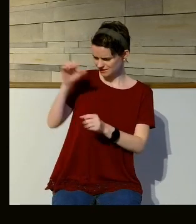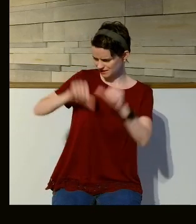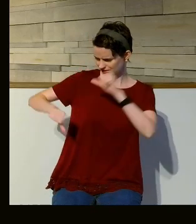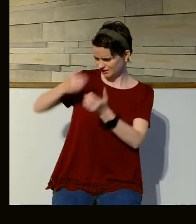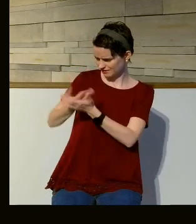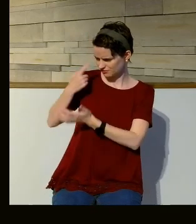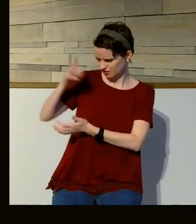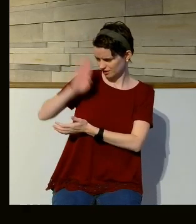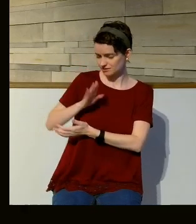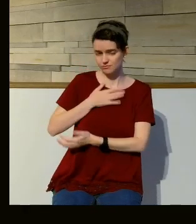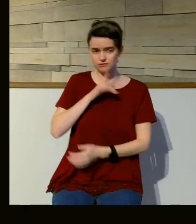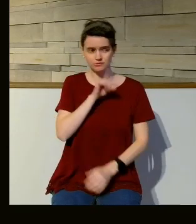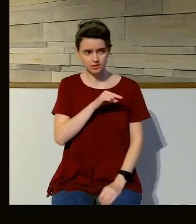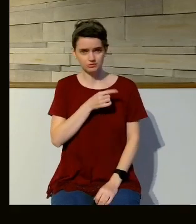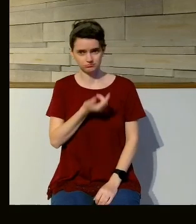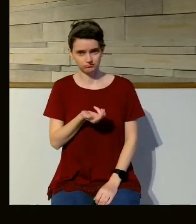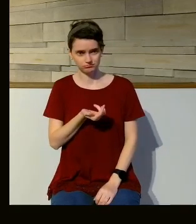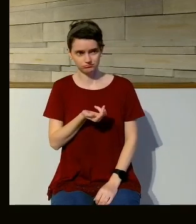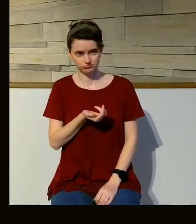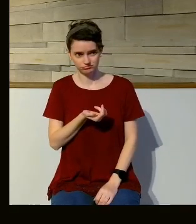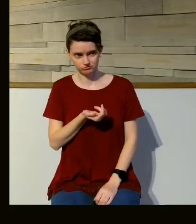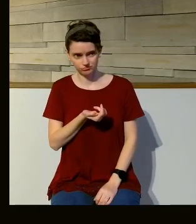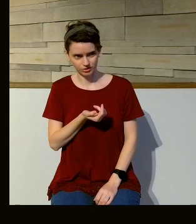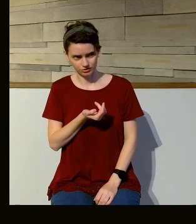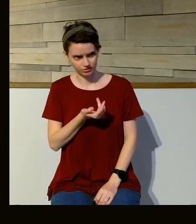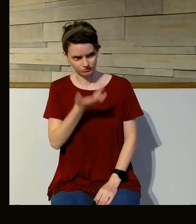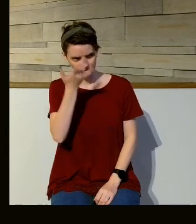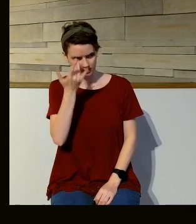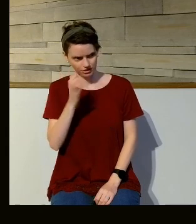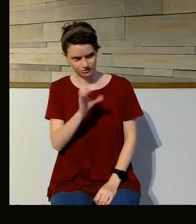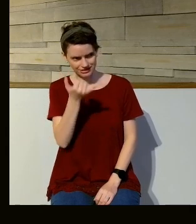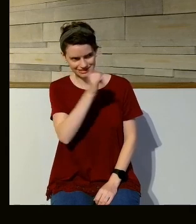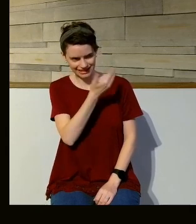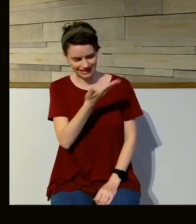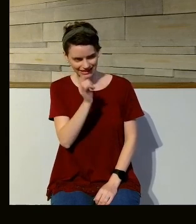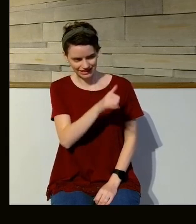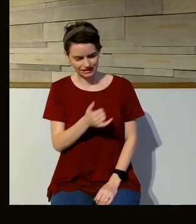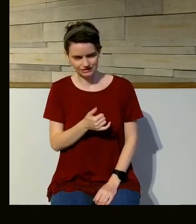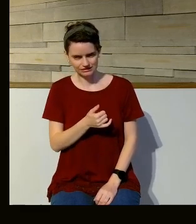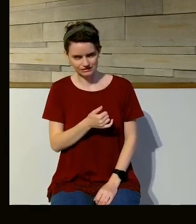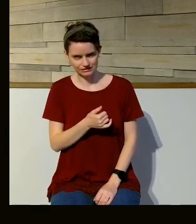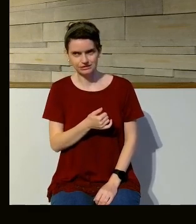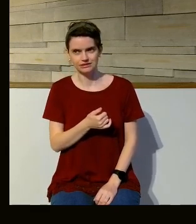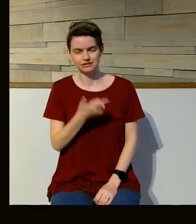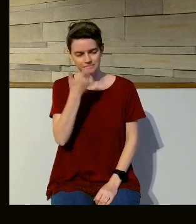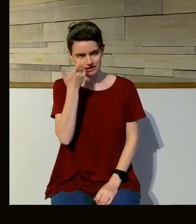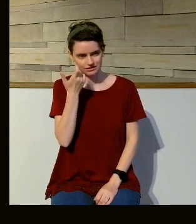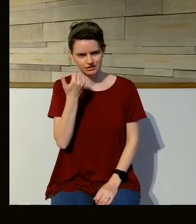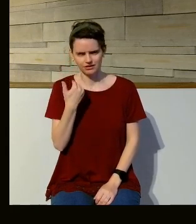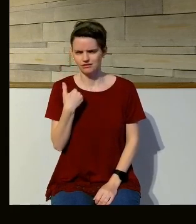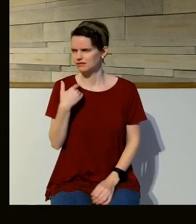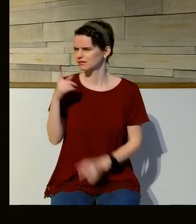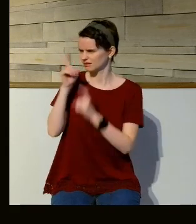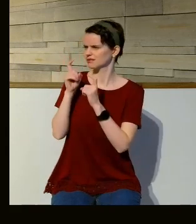God. And my response is usually, and why would I want to do a silly thing like that? And because there's often a